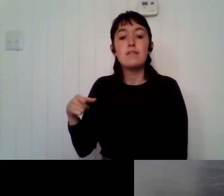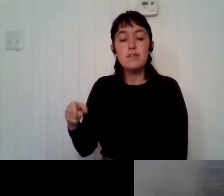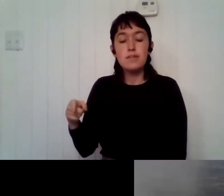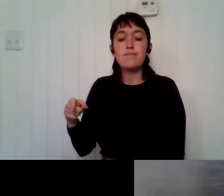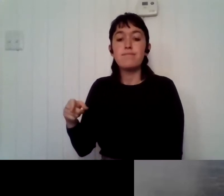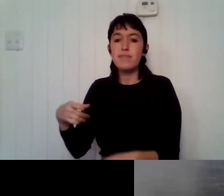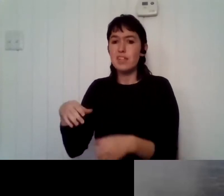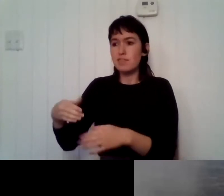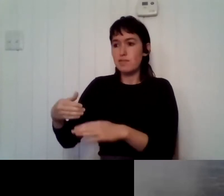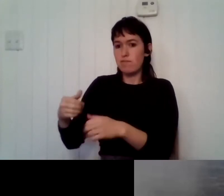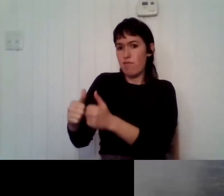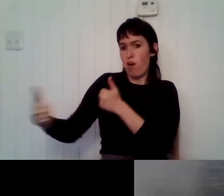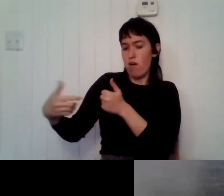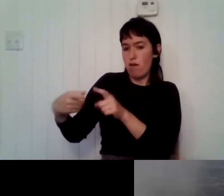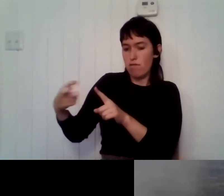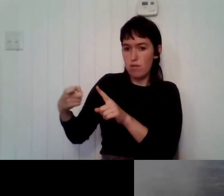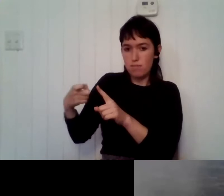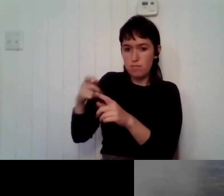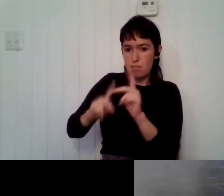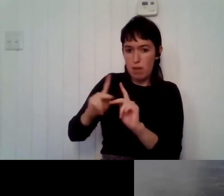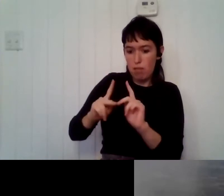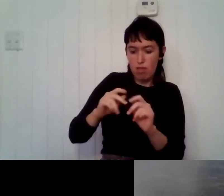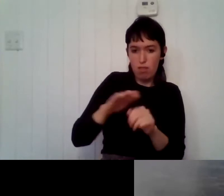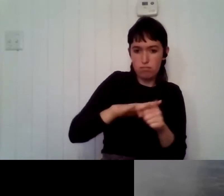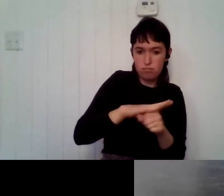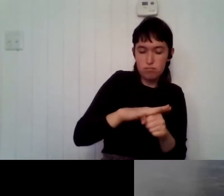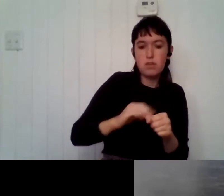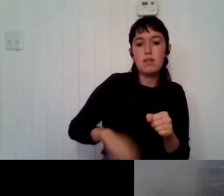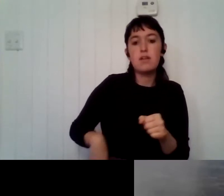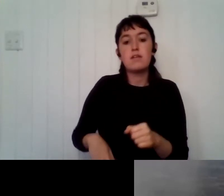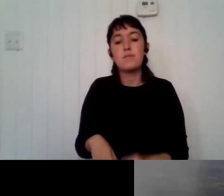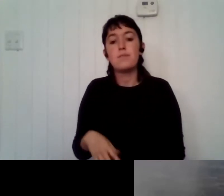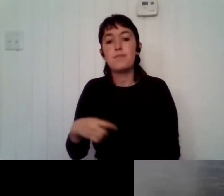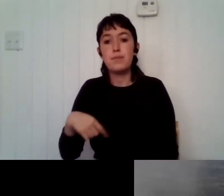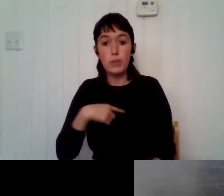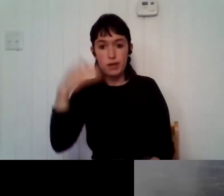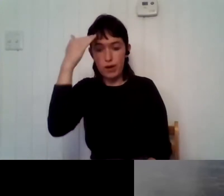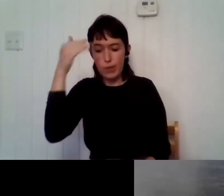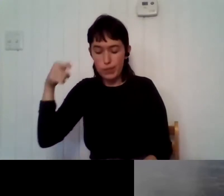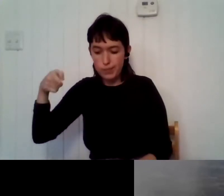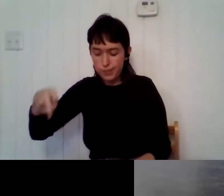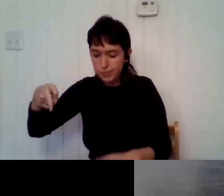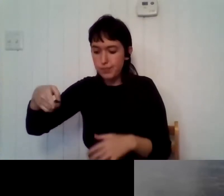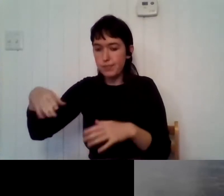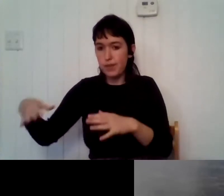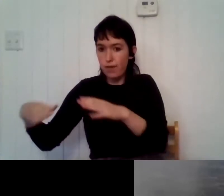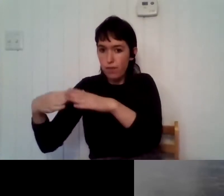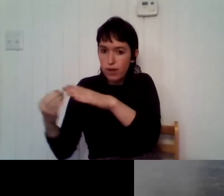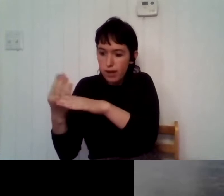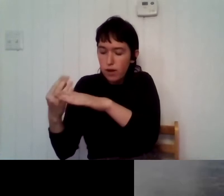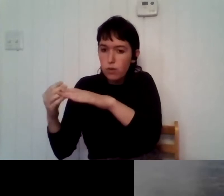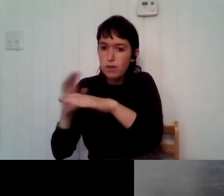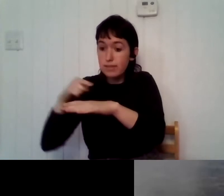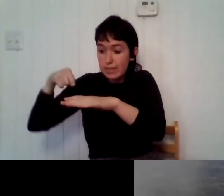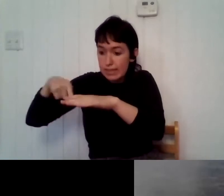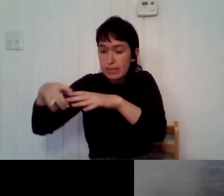And this volcano, we know that there's been more earthquakes than normal. We know that the floor has been going up a little bit.